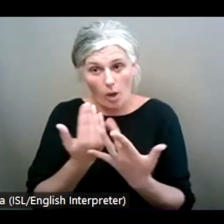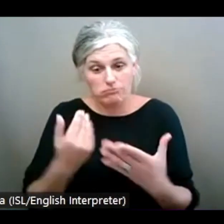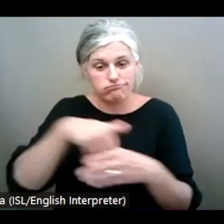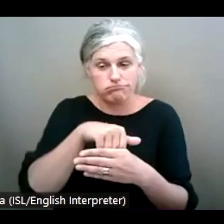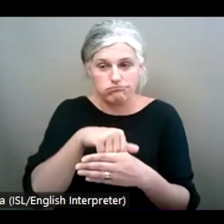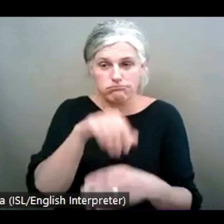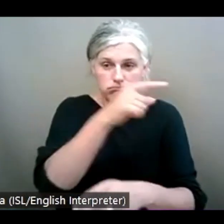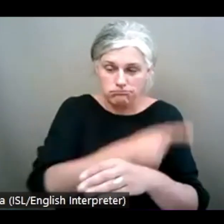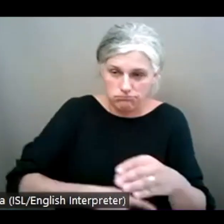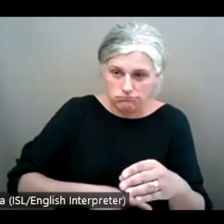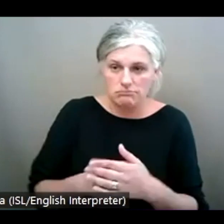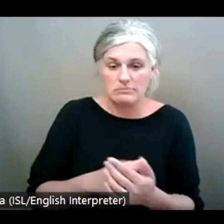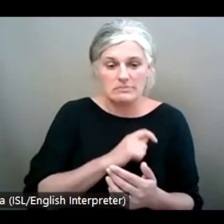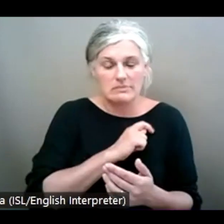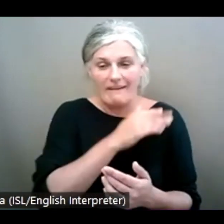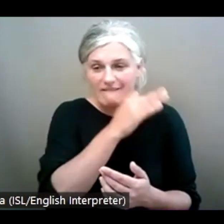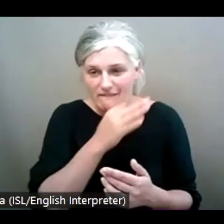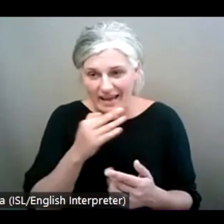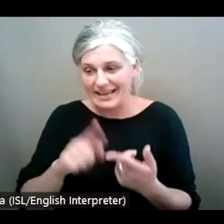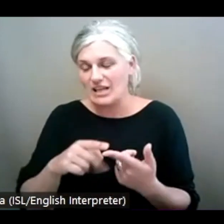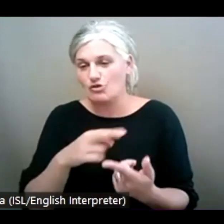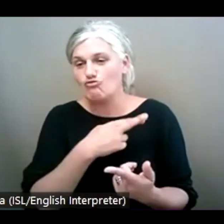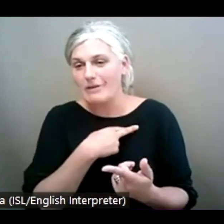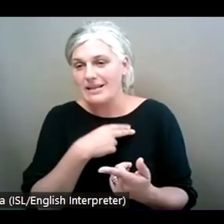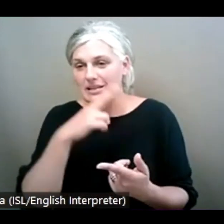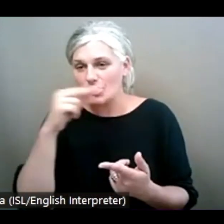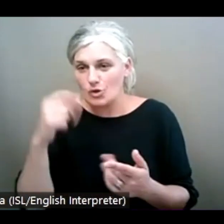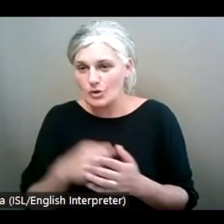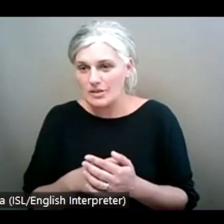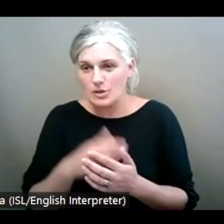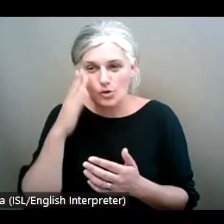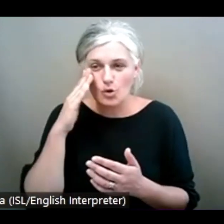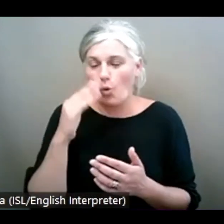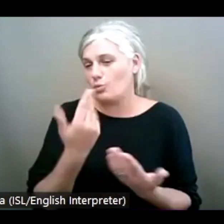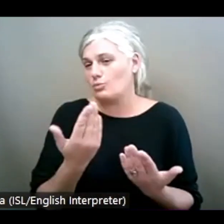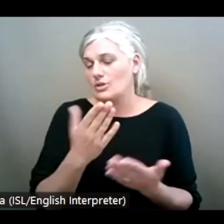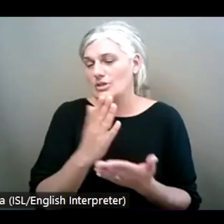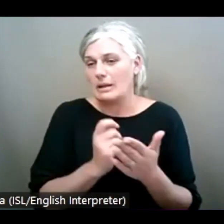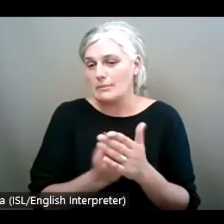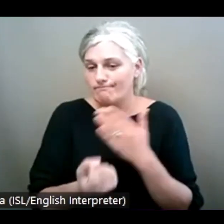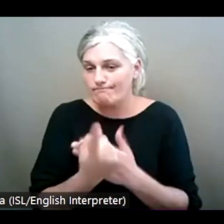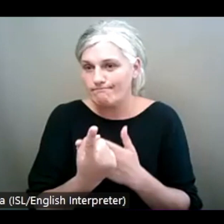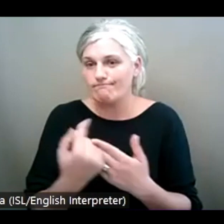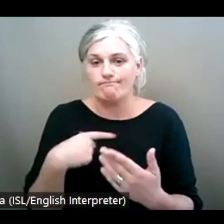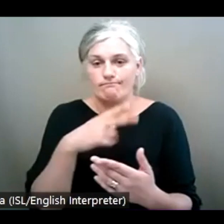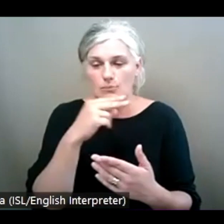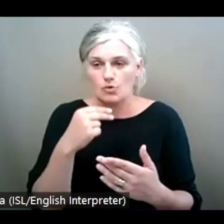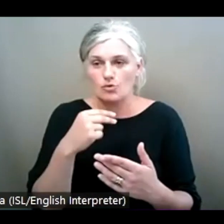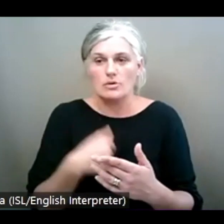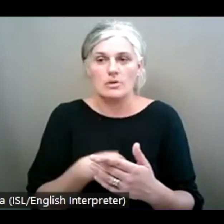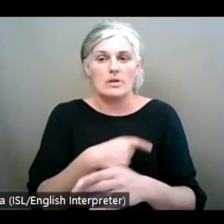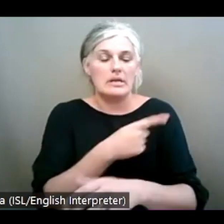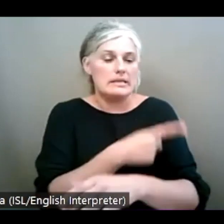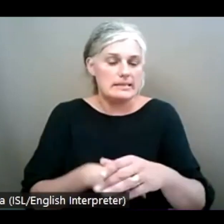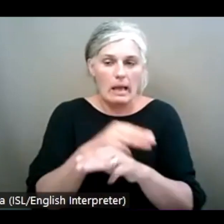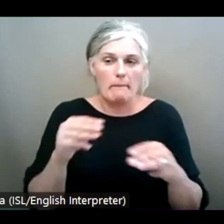fake news, the real news. You'll see RT pop up with a news story that disabled people are lying in a ditch looking up,